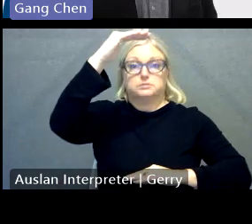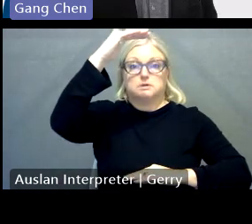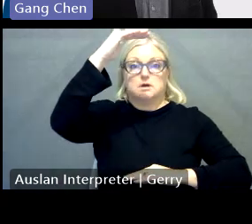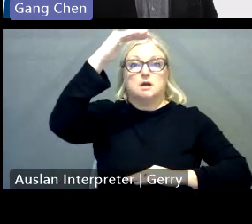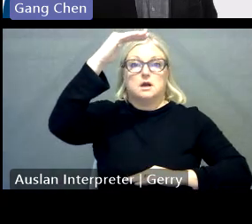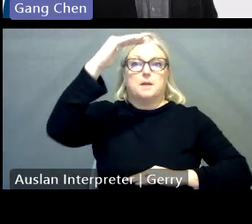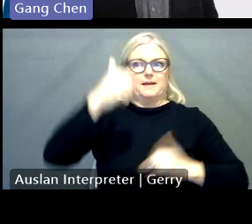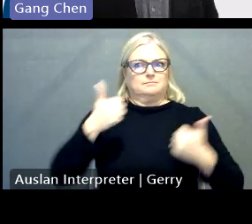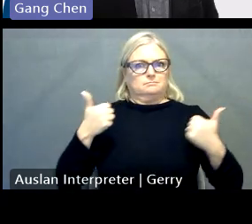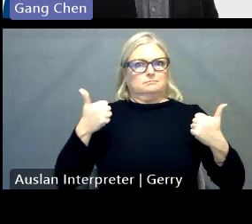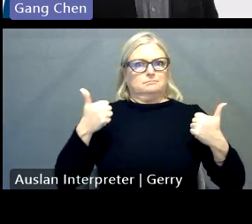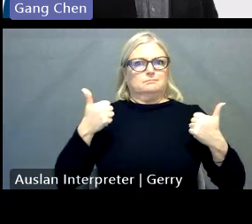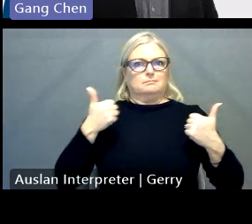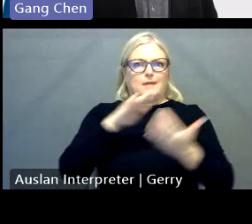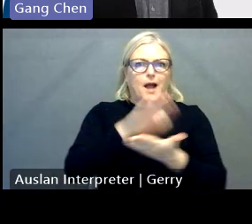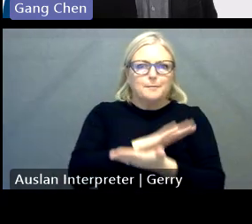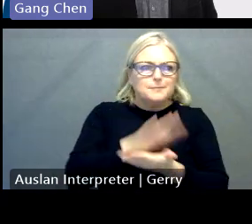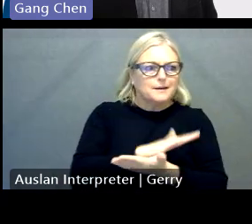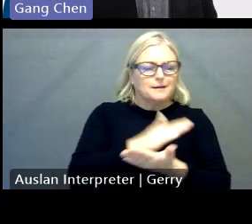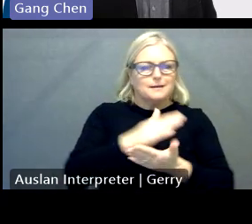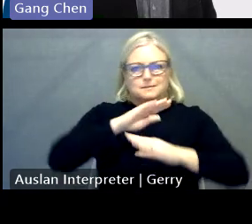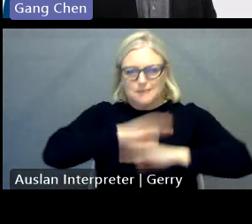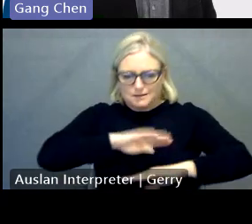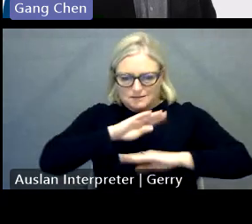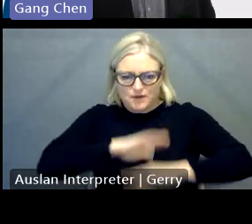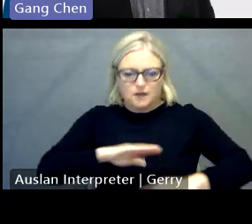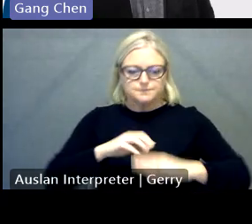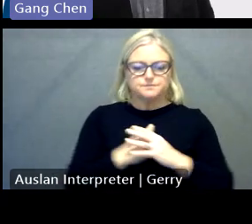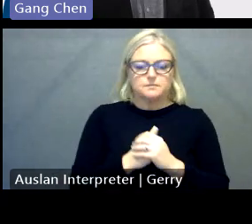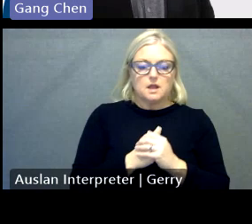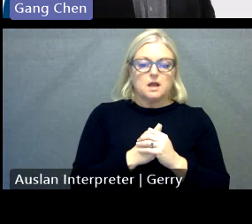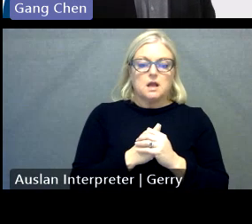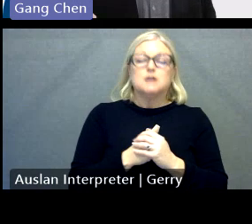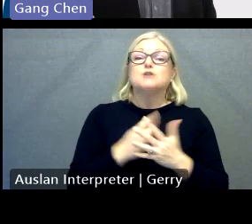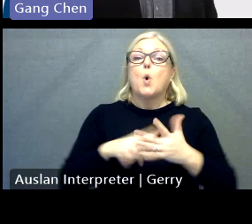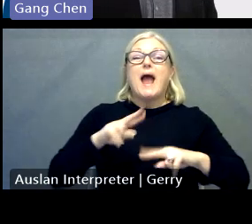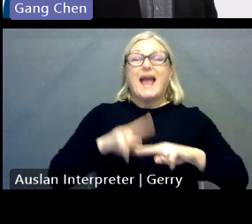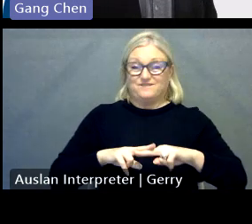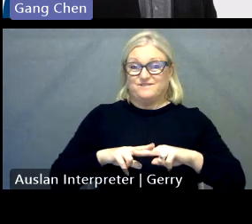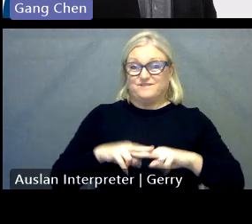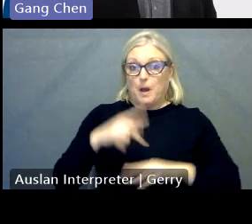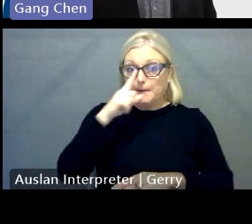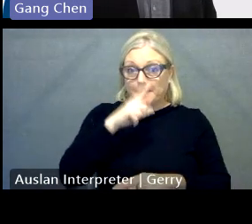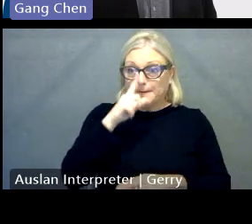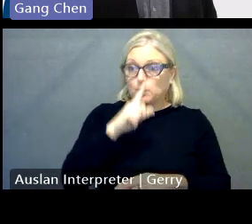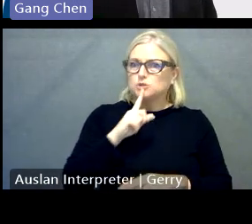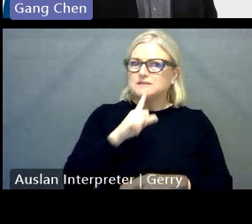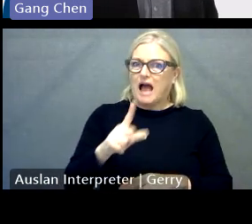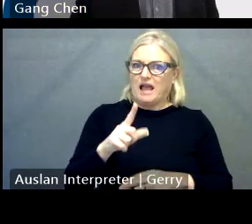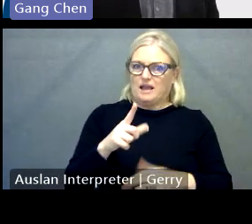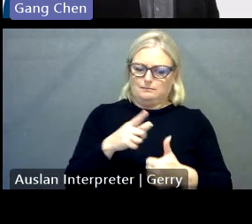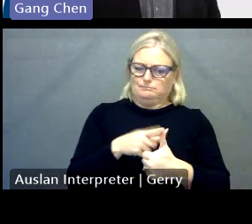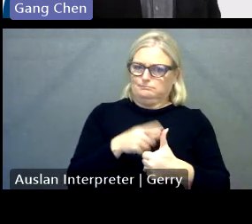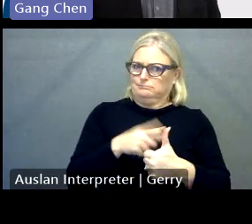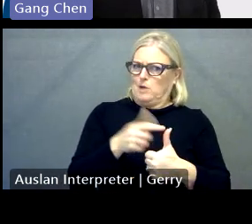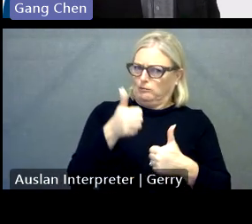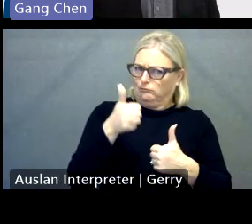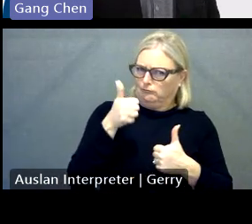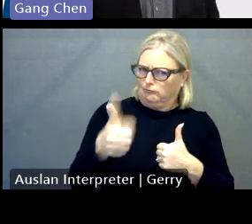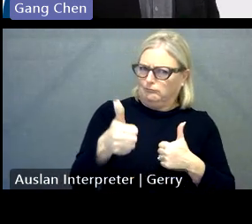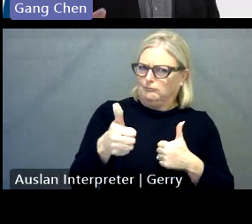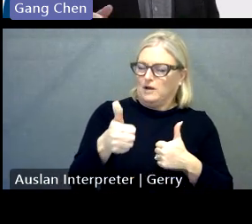current scoring algorithm, if you have the best levels of all 14 items, you attain a score of 1. On the other